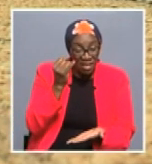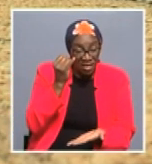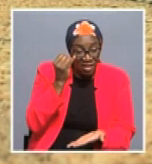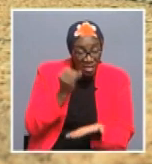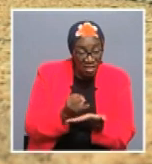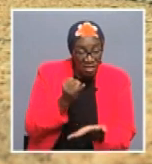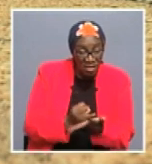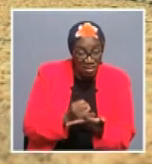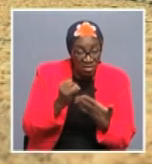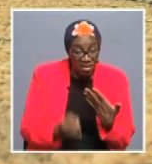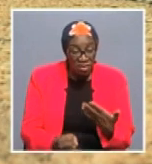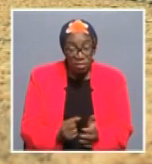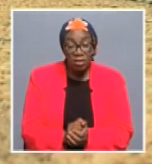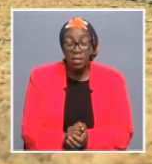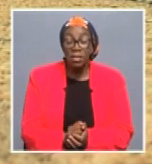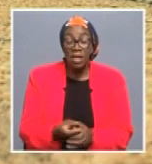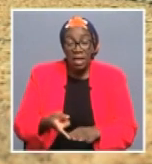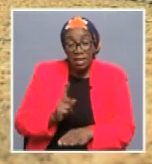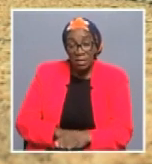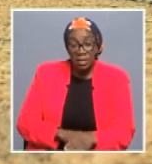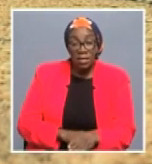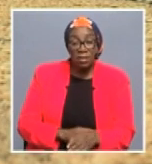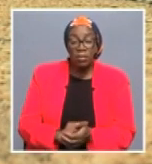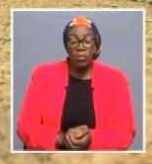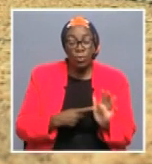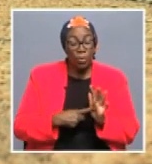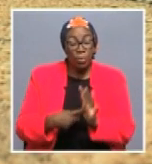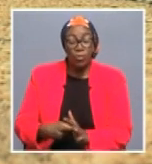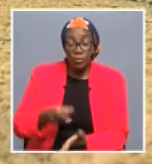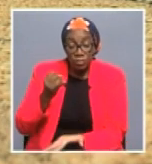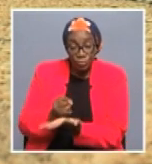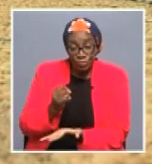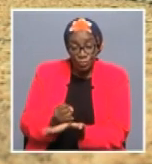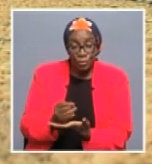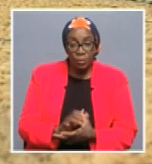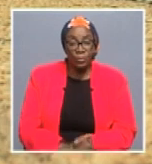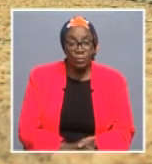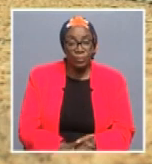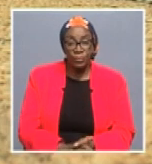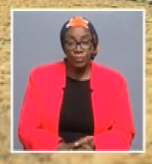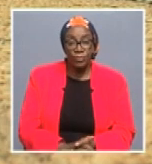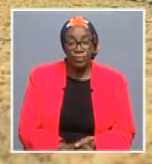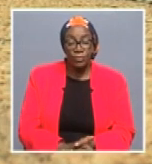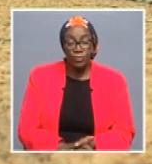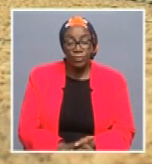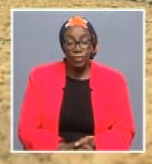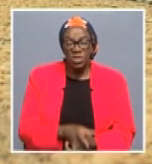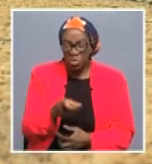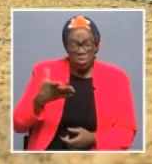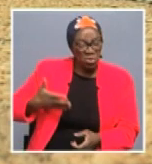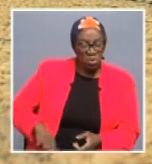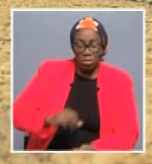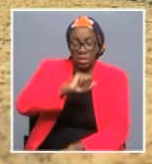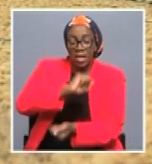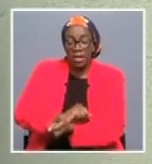And so for that reason, once again, you do not arrest someone and go